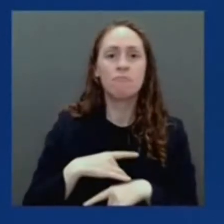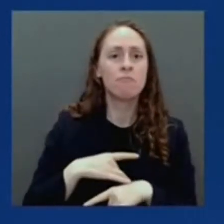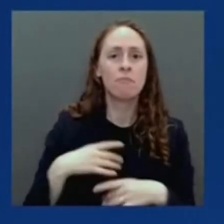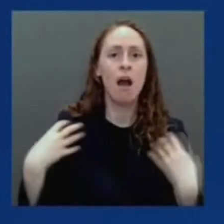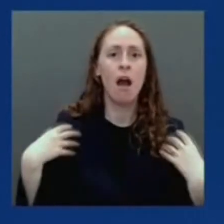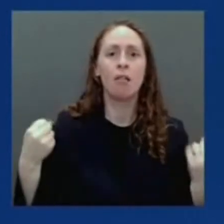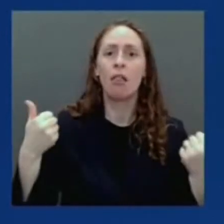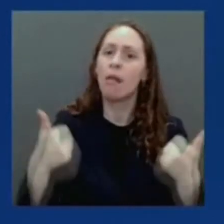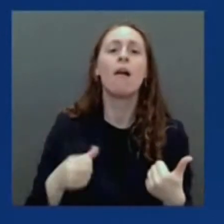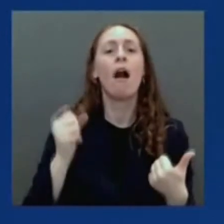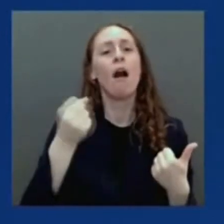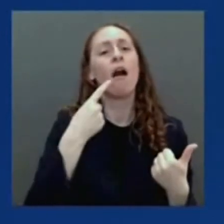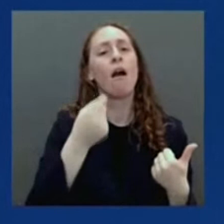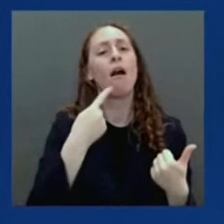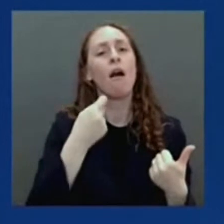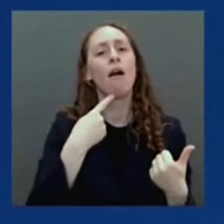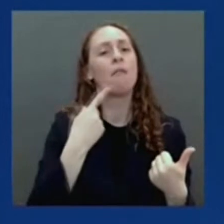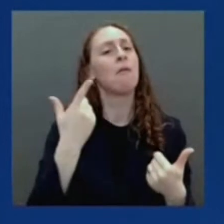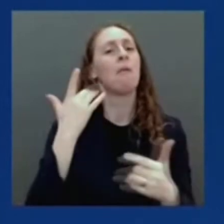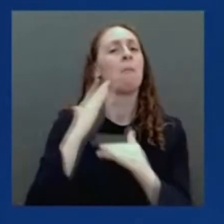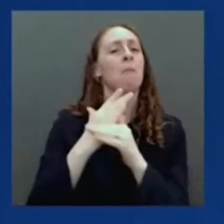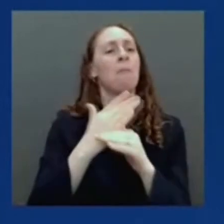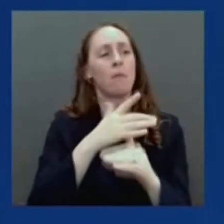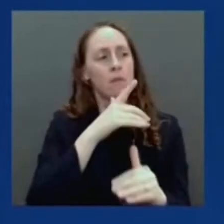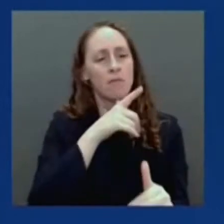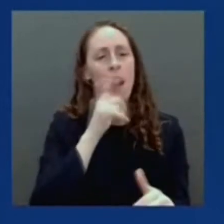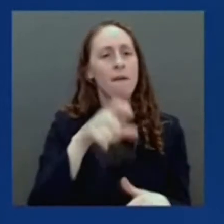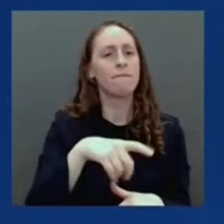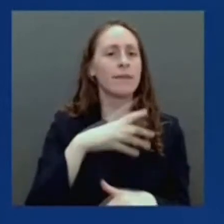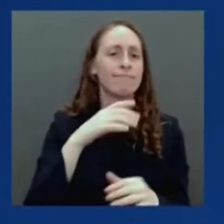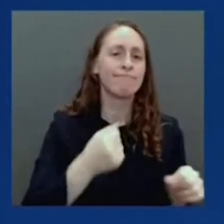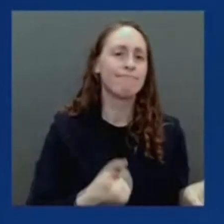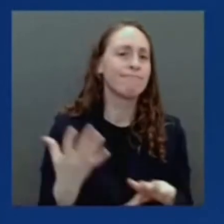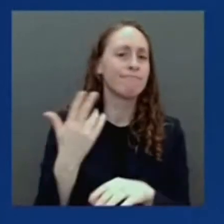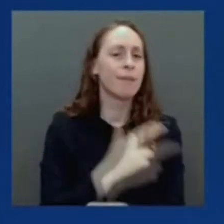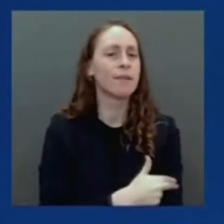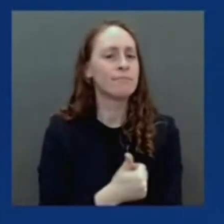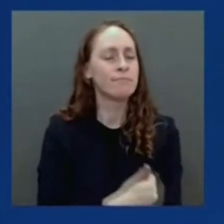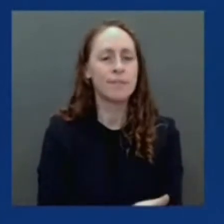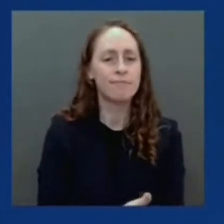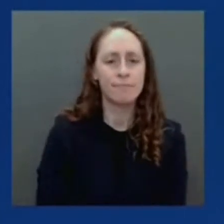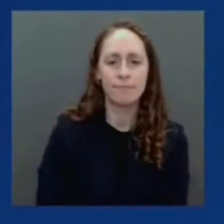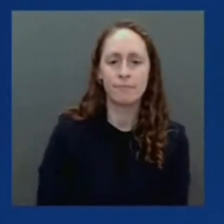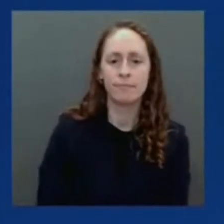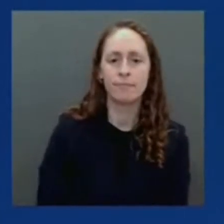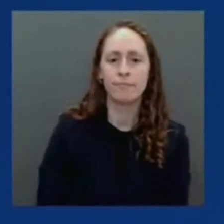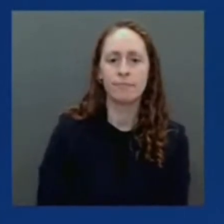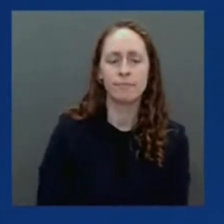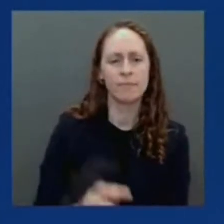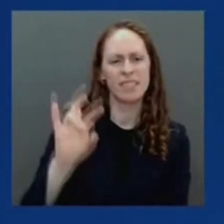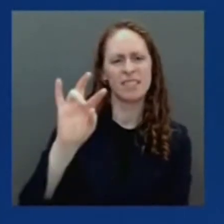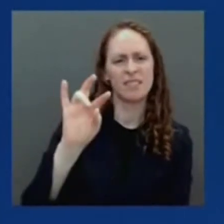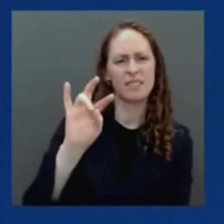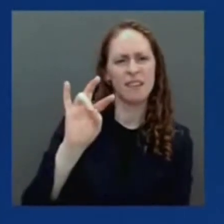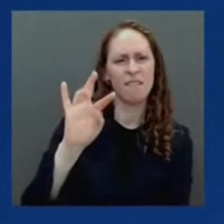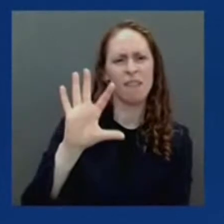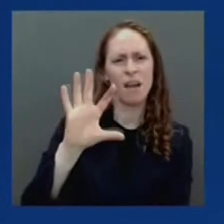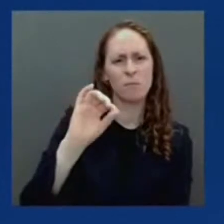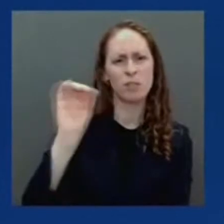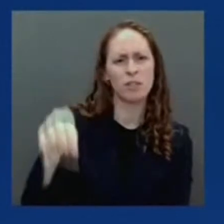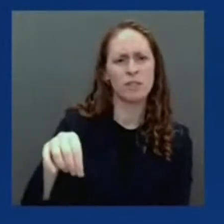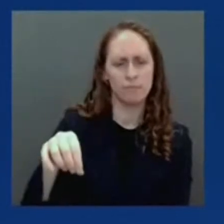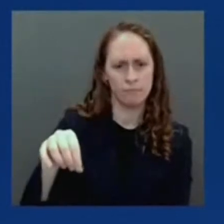million people fully vaccinated, including 75%, 3 out of 4 of every adult. We had less than